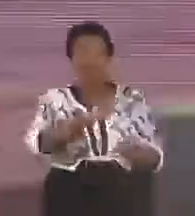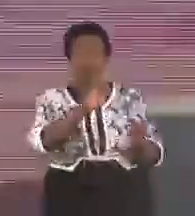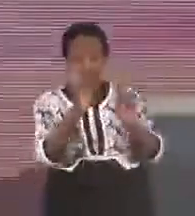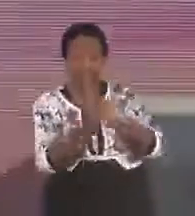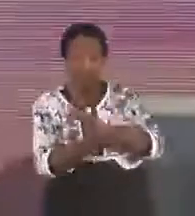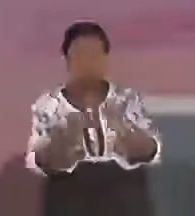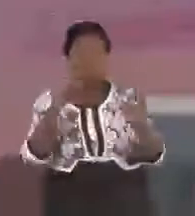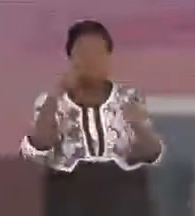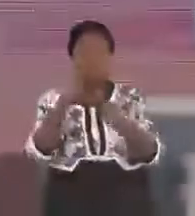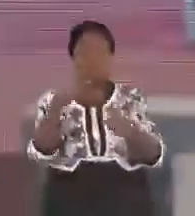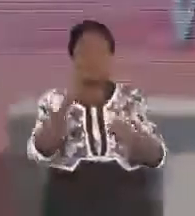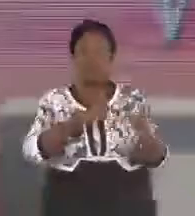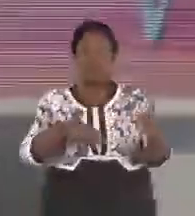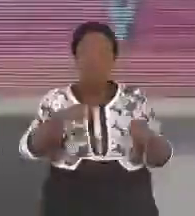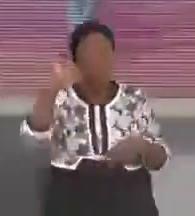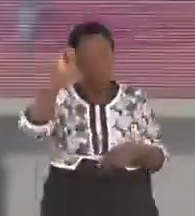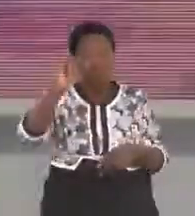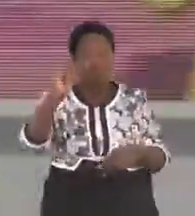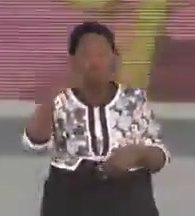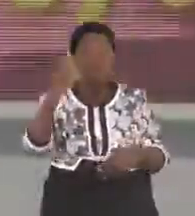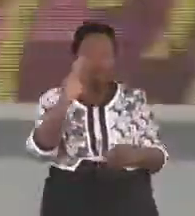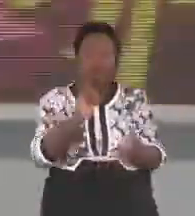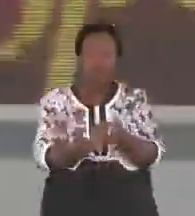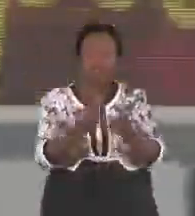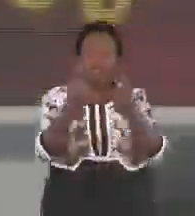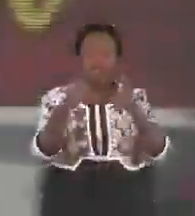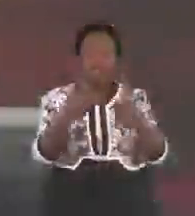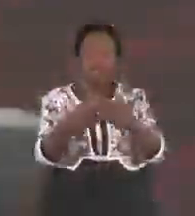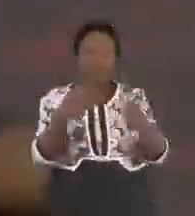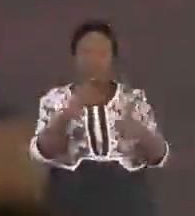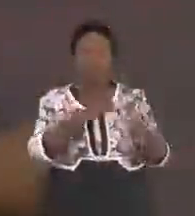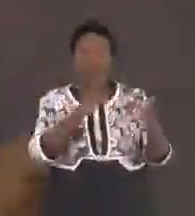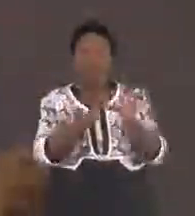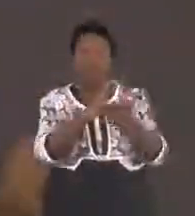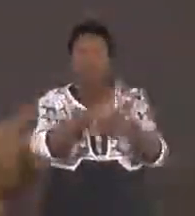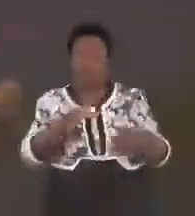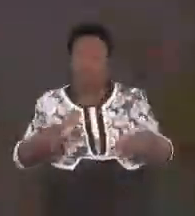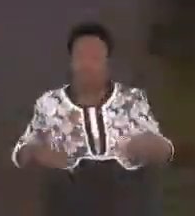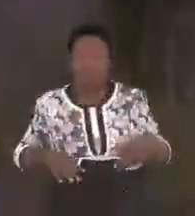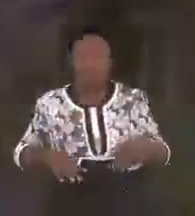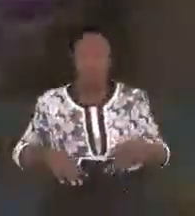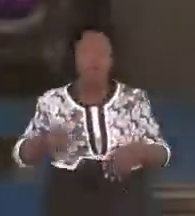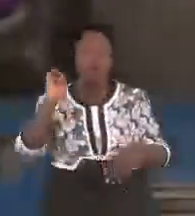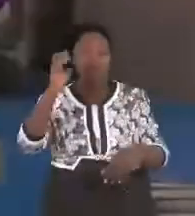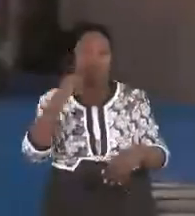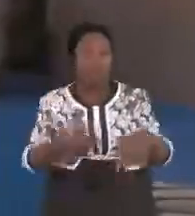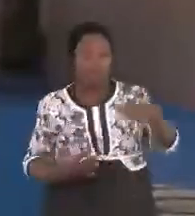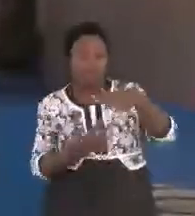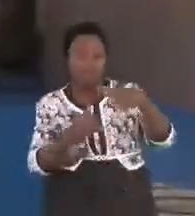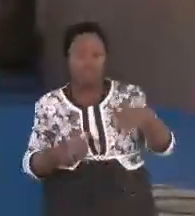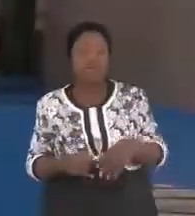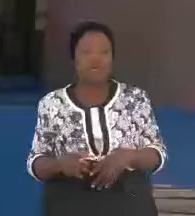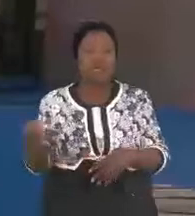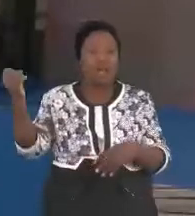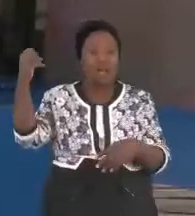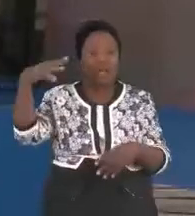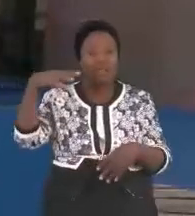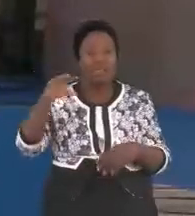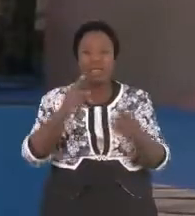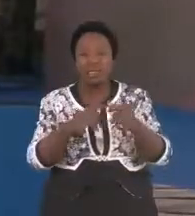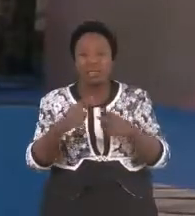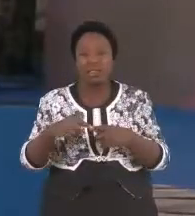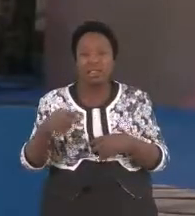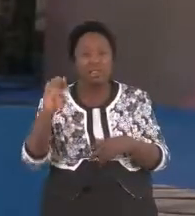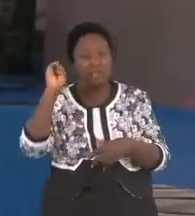the forerunner of the Lord Jesus Christ, it was a burning light. And ye, we were